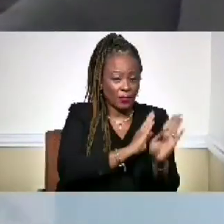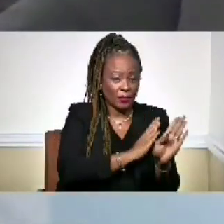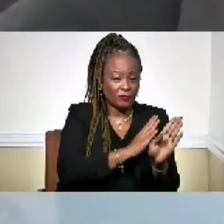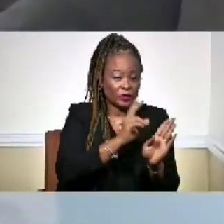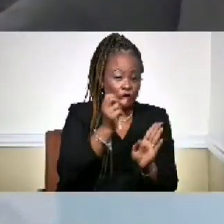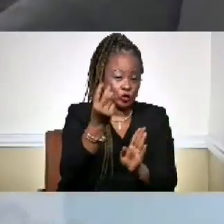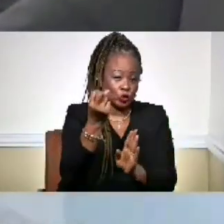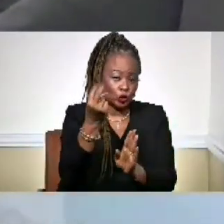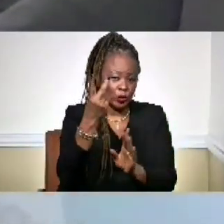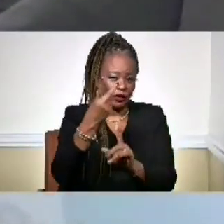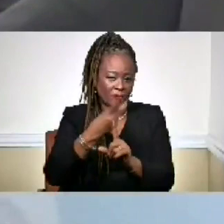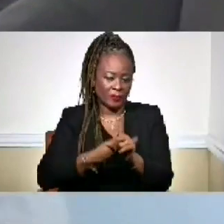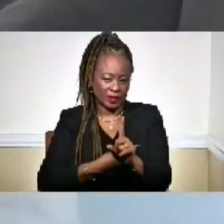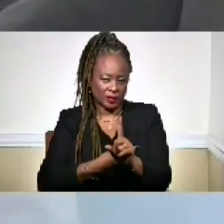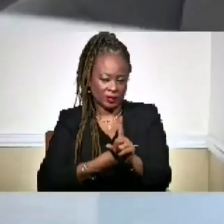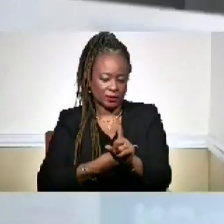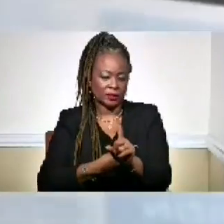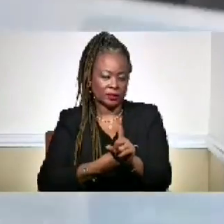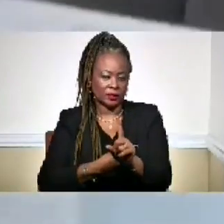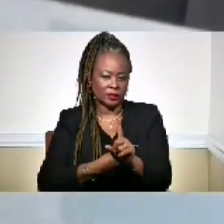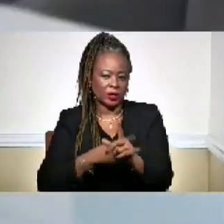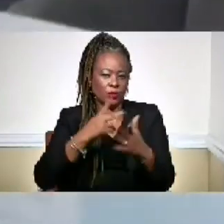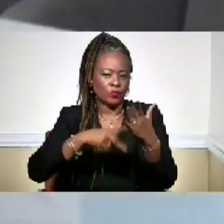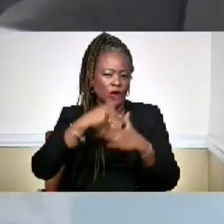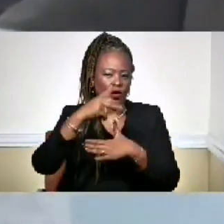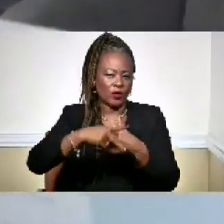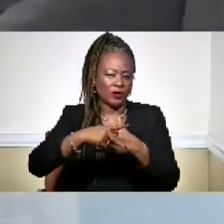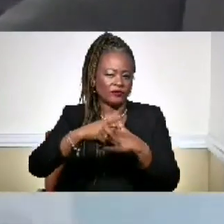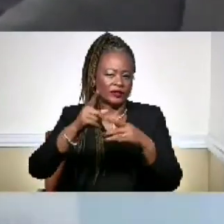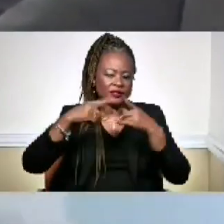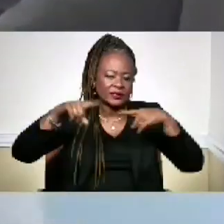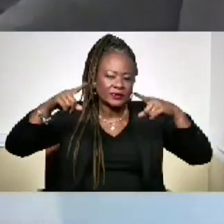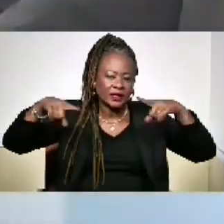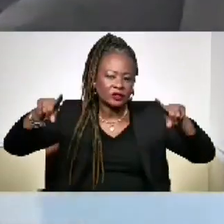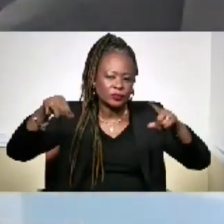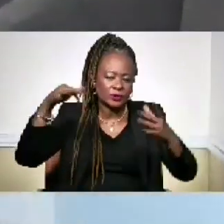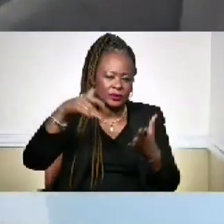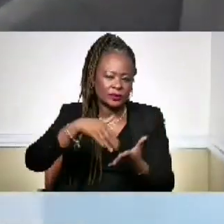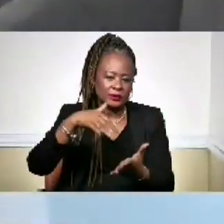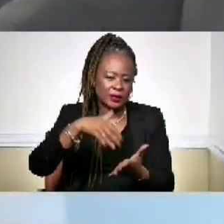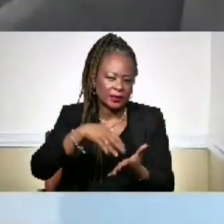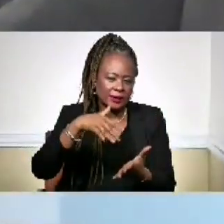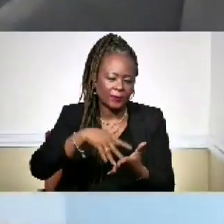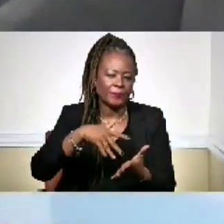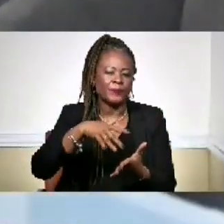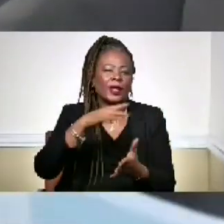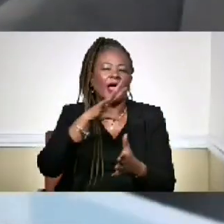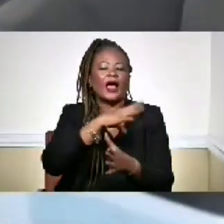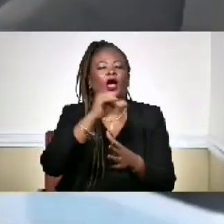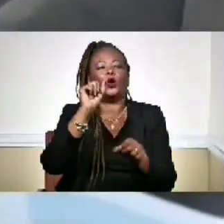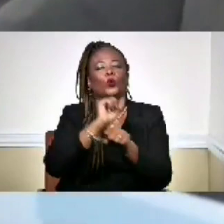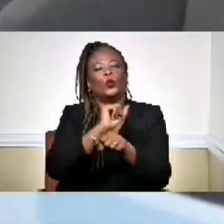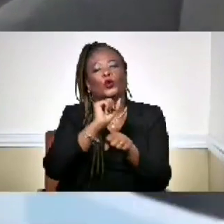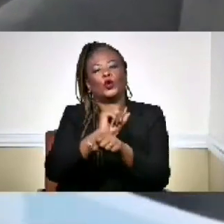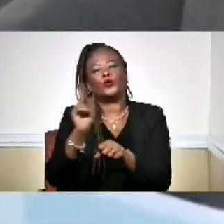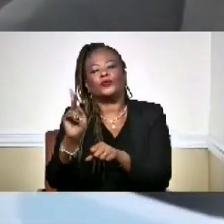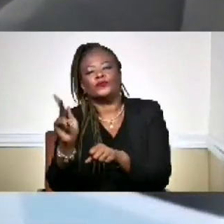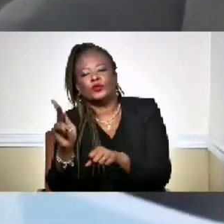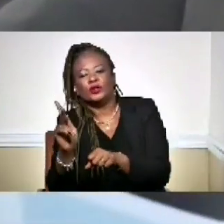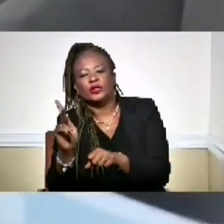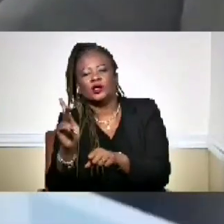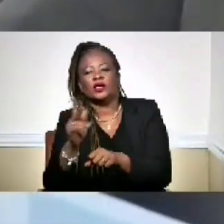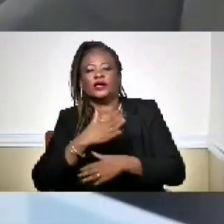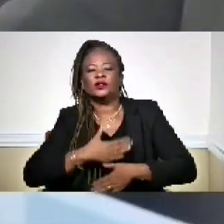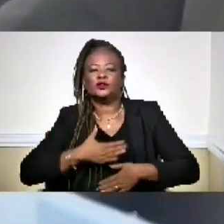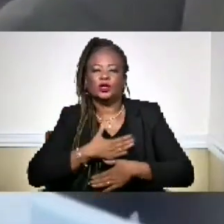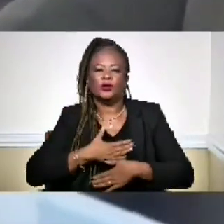months, a period of 12 months, the program will allow successful applicants to study and work remotely while enjoying the